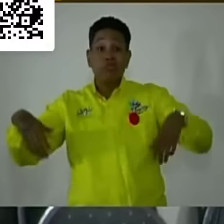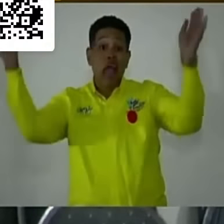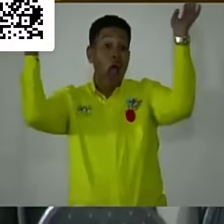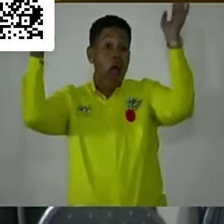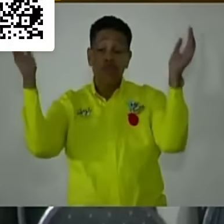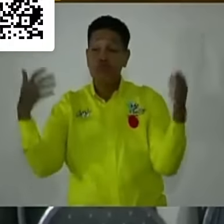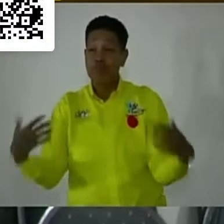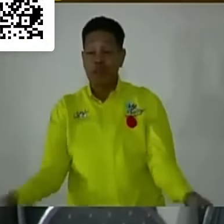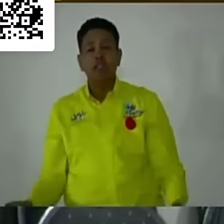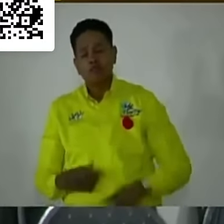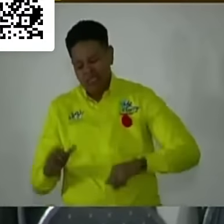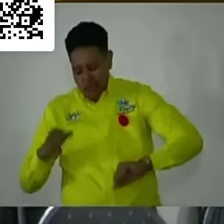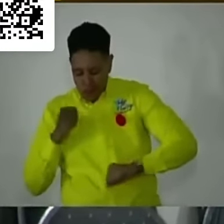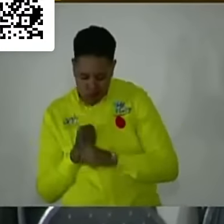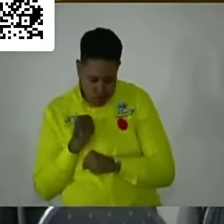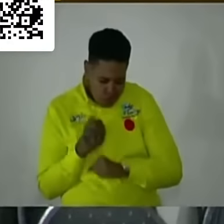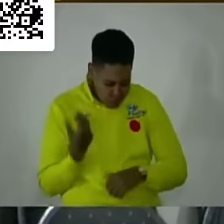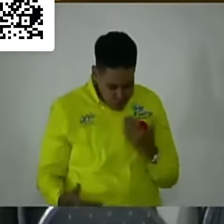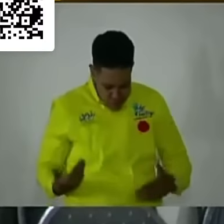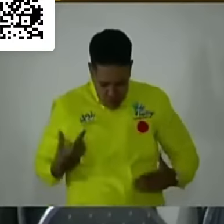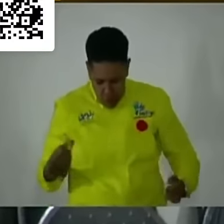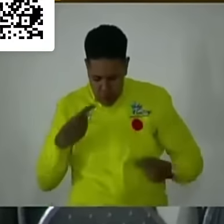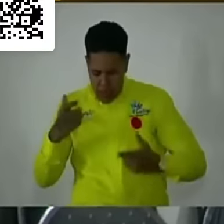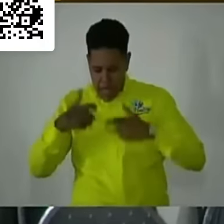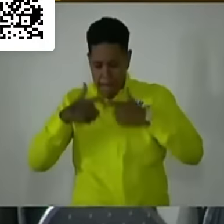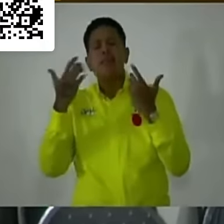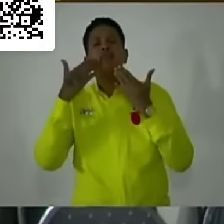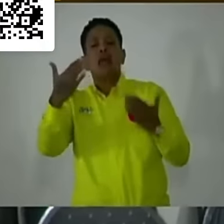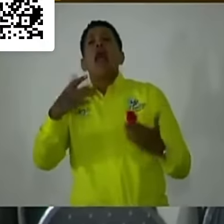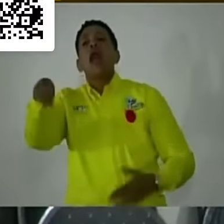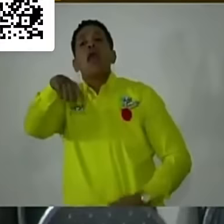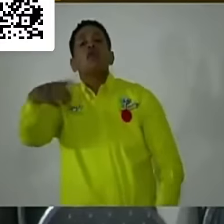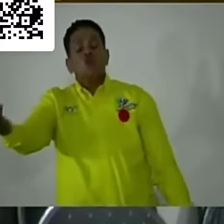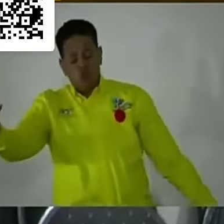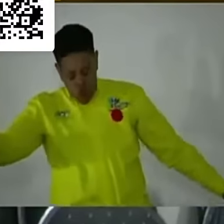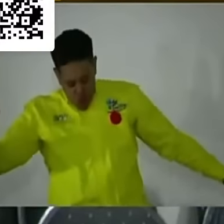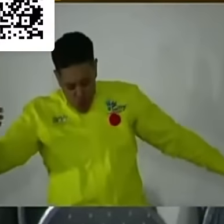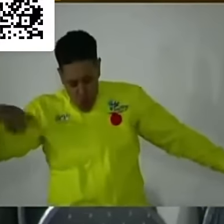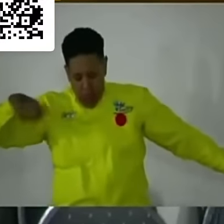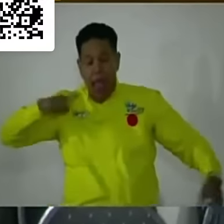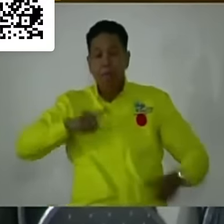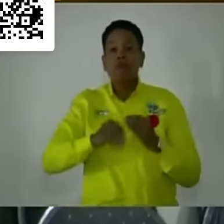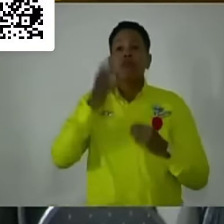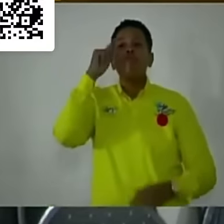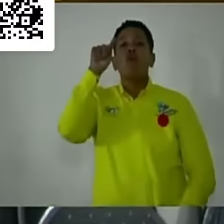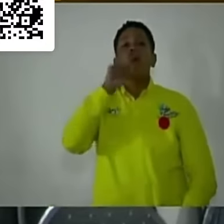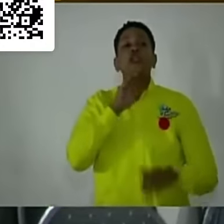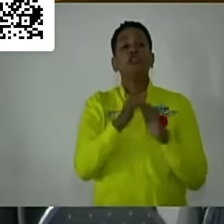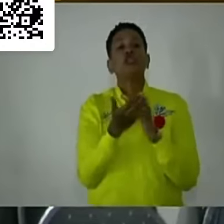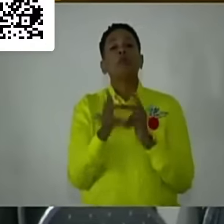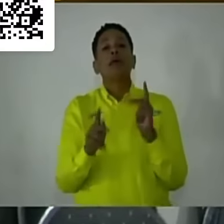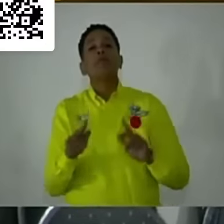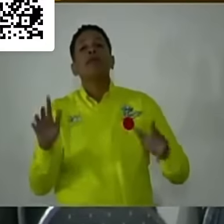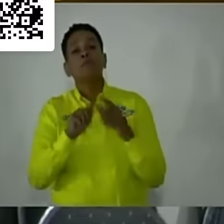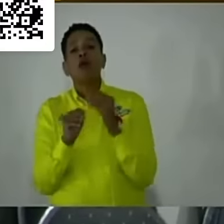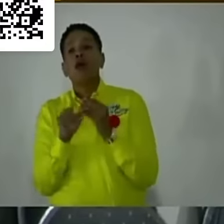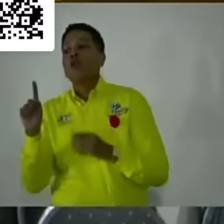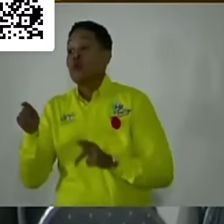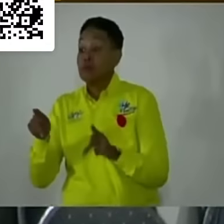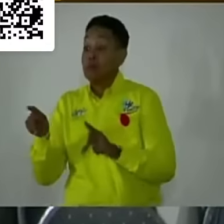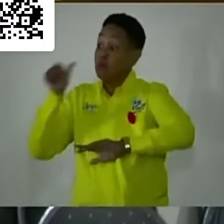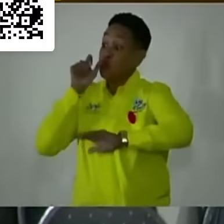occasion nevertheless. And I want to say a big thank you to them on behalf of the Jamaican people and those persons that they